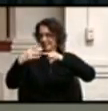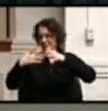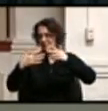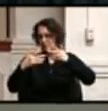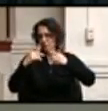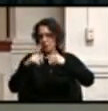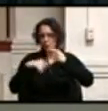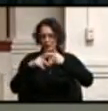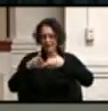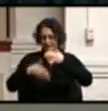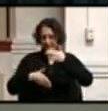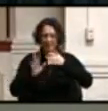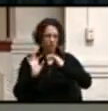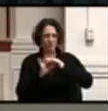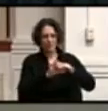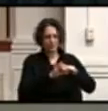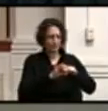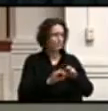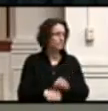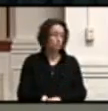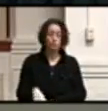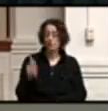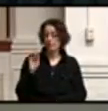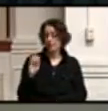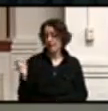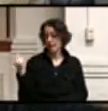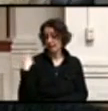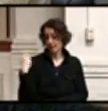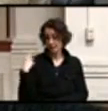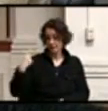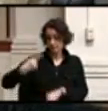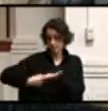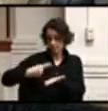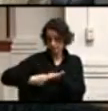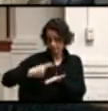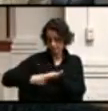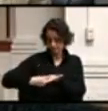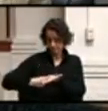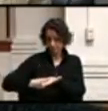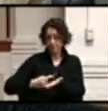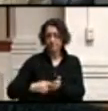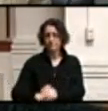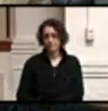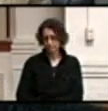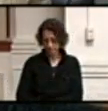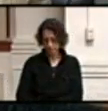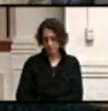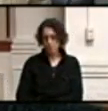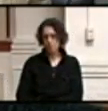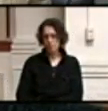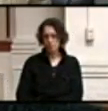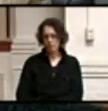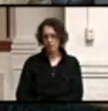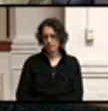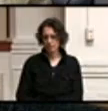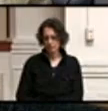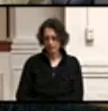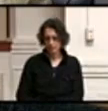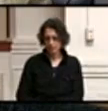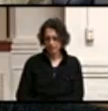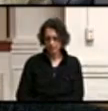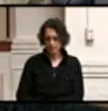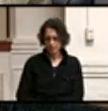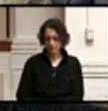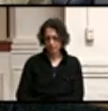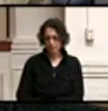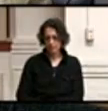Kate and I have spoken some about this, and logistically, it presents an issue in terms of how